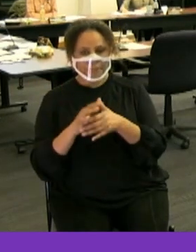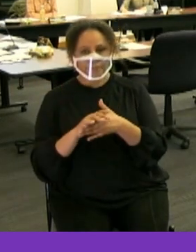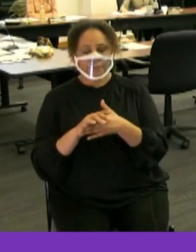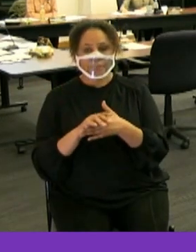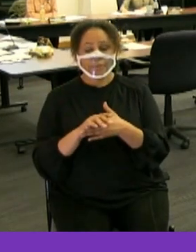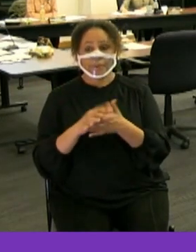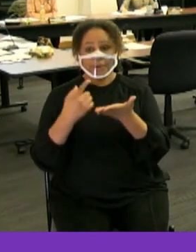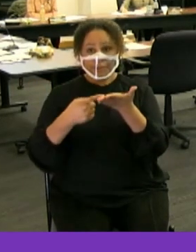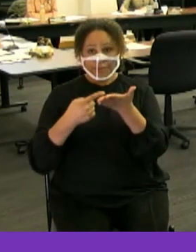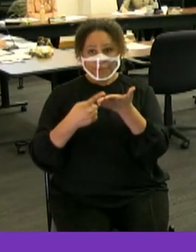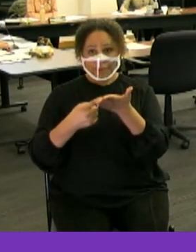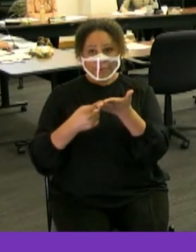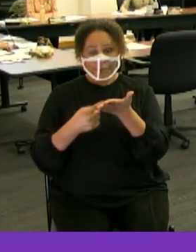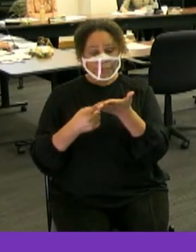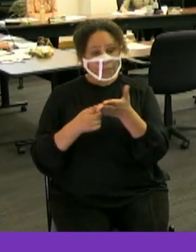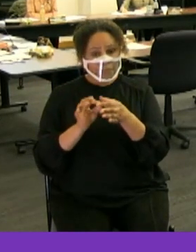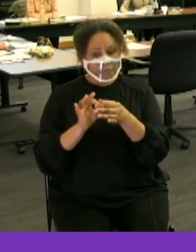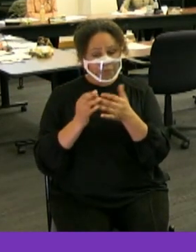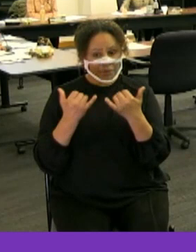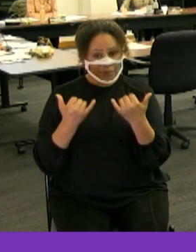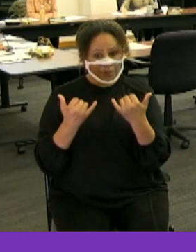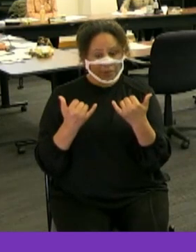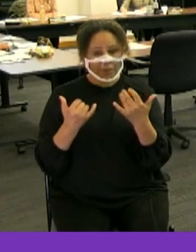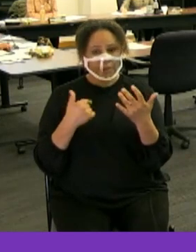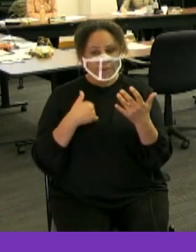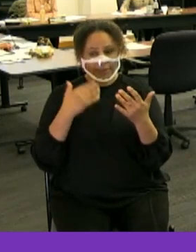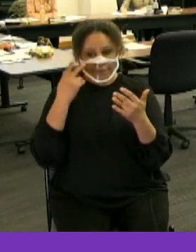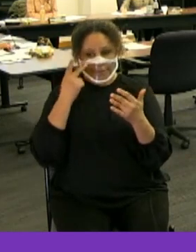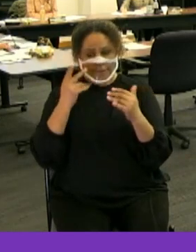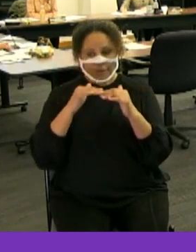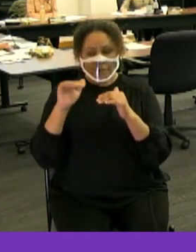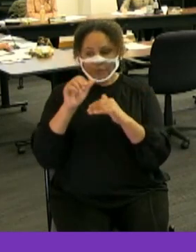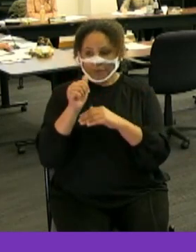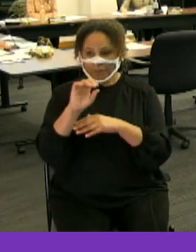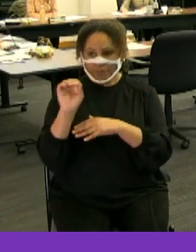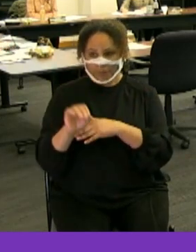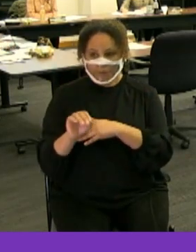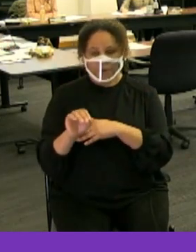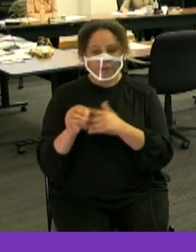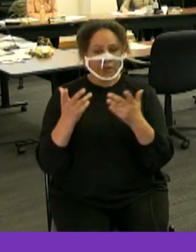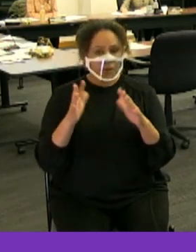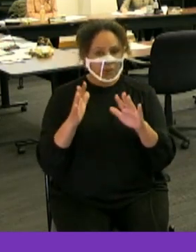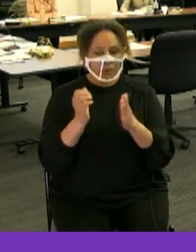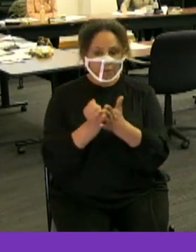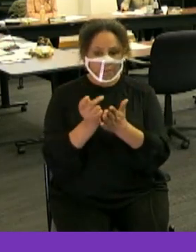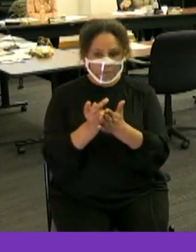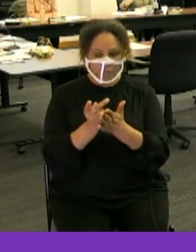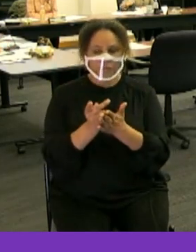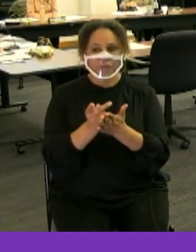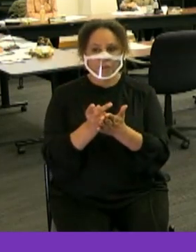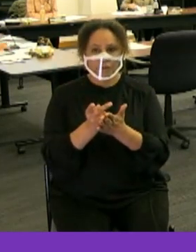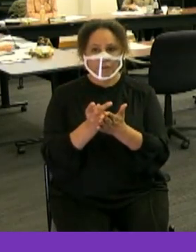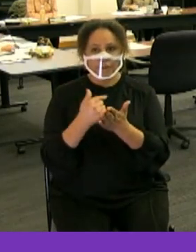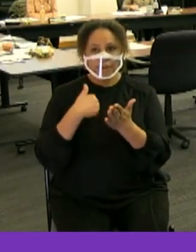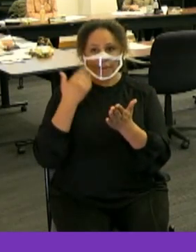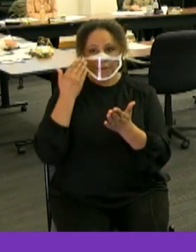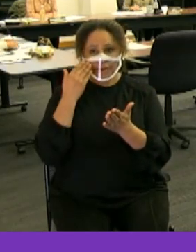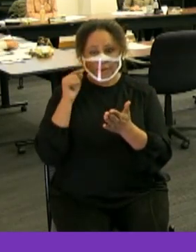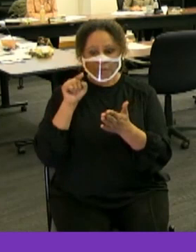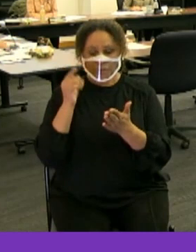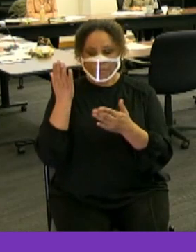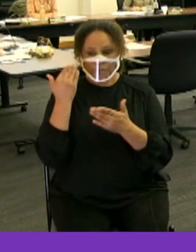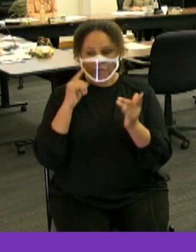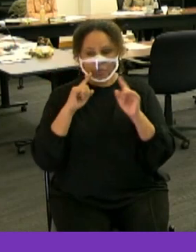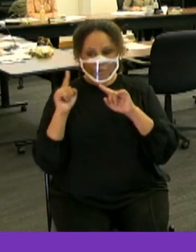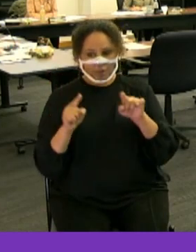The discussion I have on this one is, I see it's over 10% of previous amount already approved. I know that you had